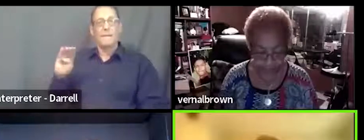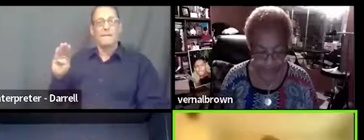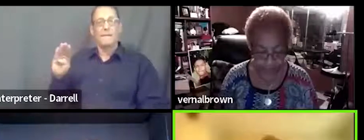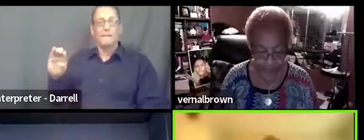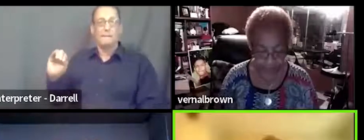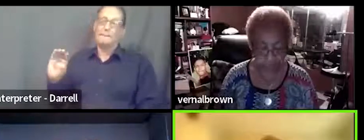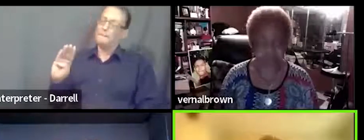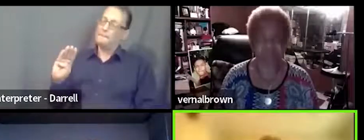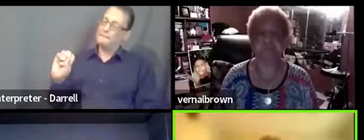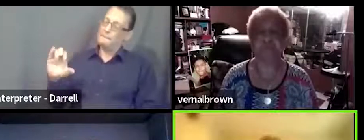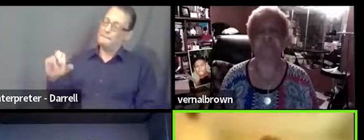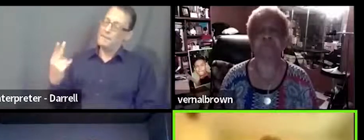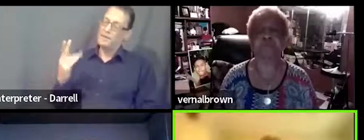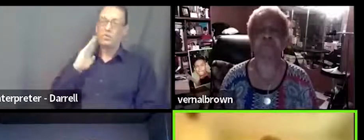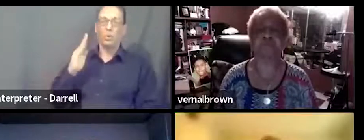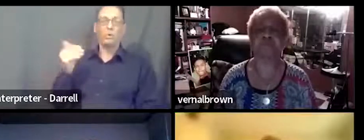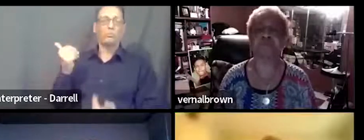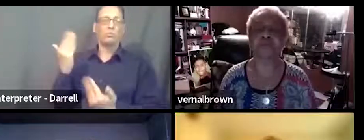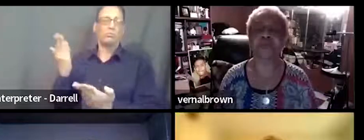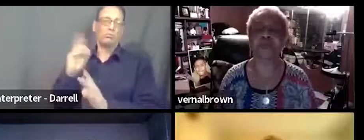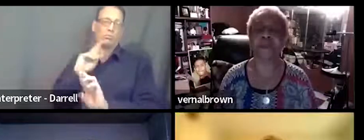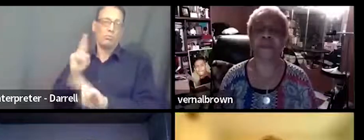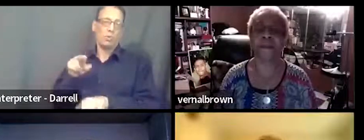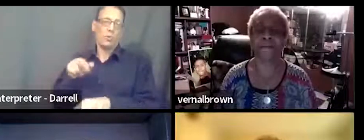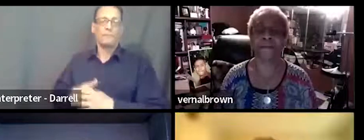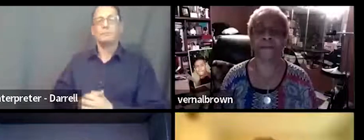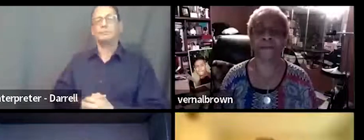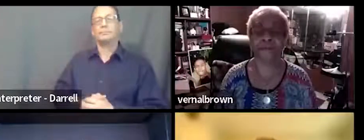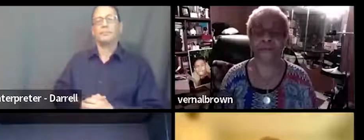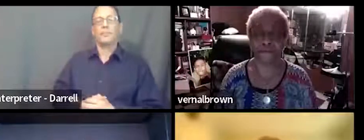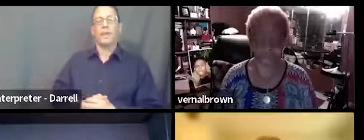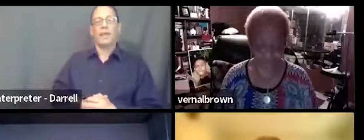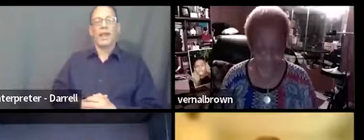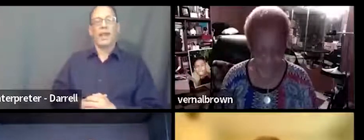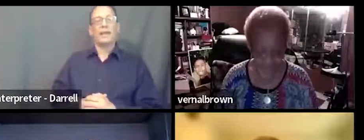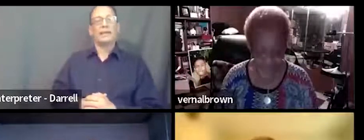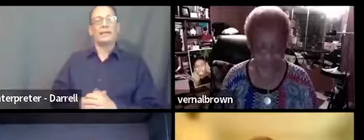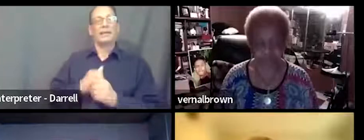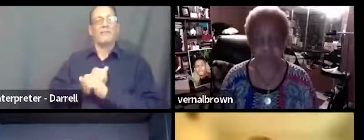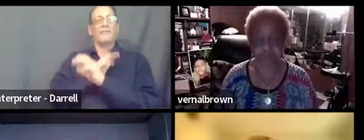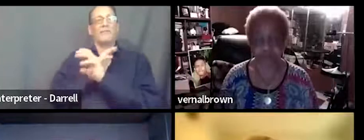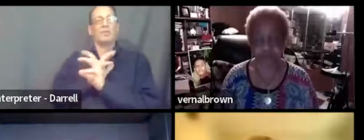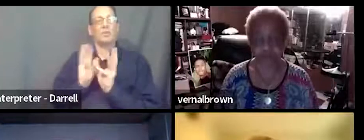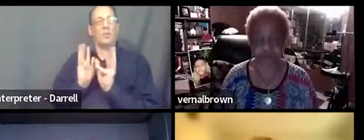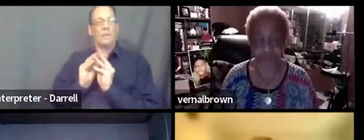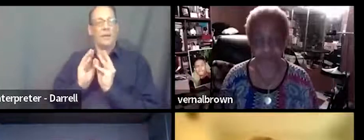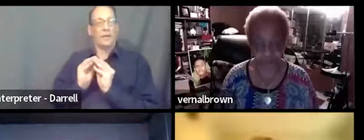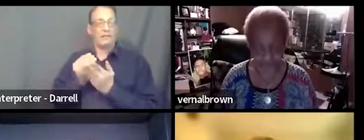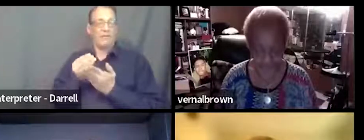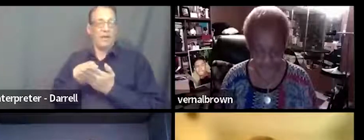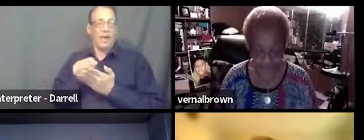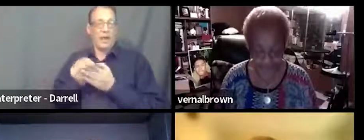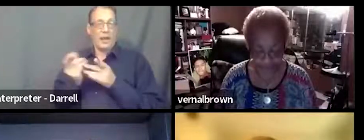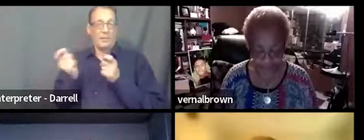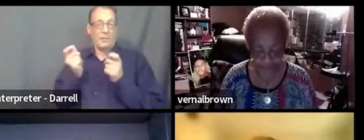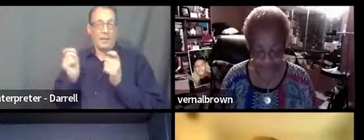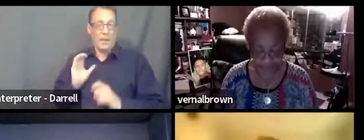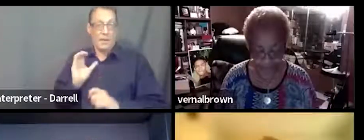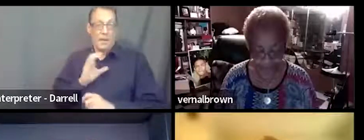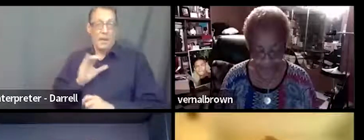that report. Thank you. Good morning. A virtual meeting of the Audit, Finance, and Administration Committee was held on